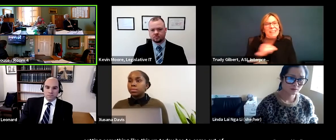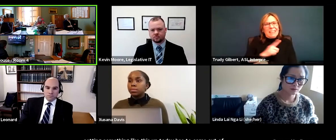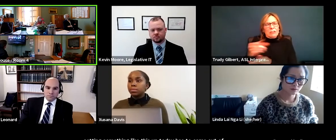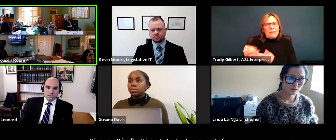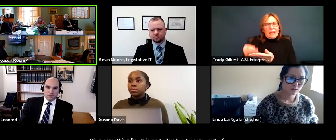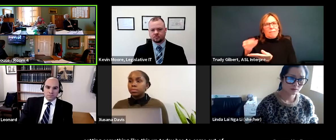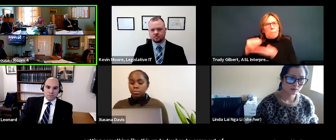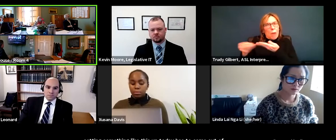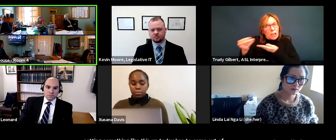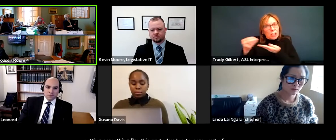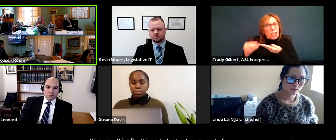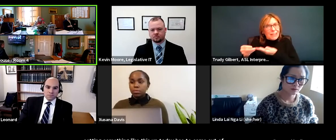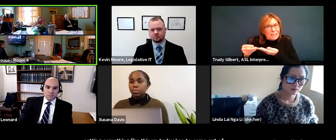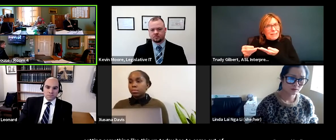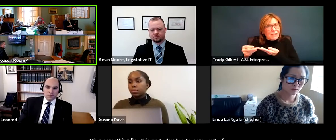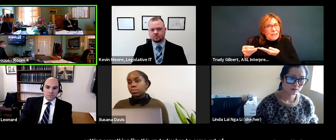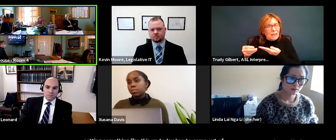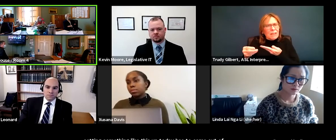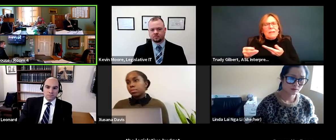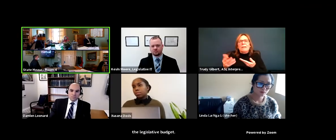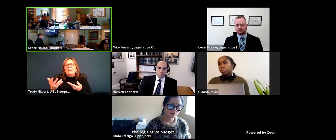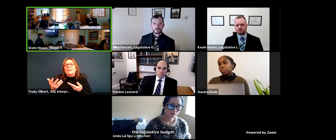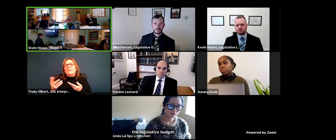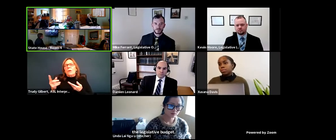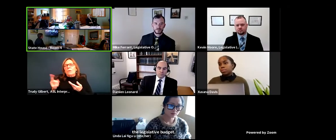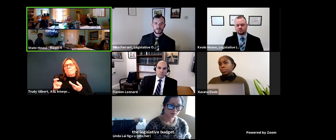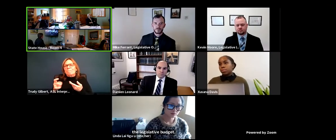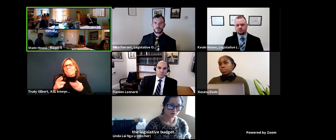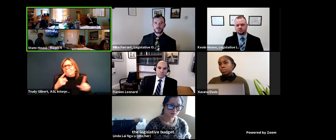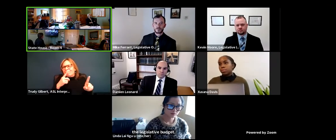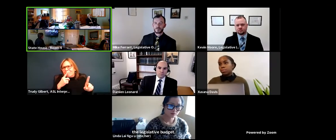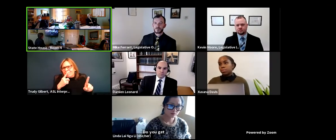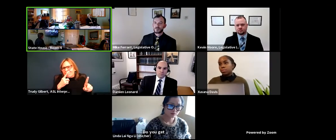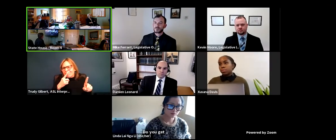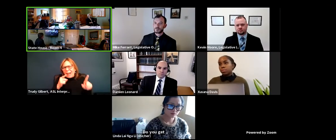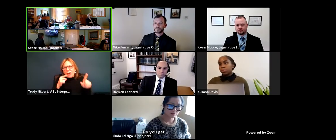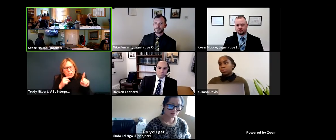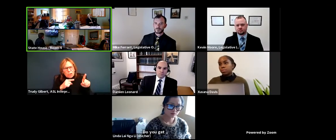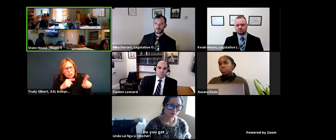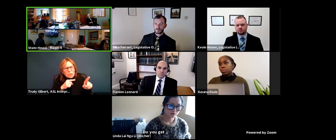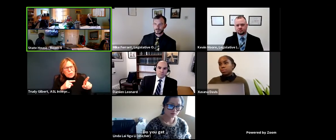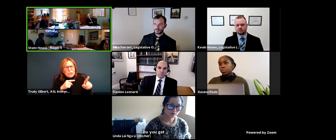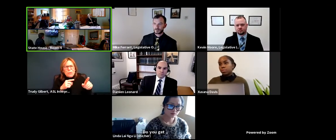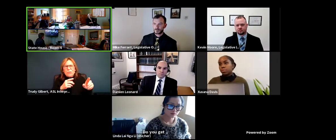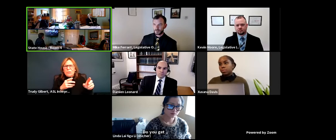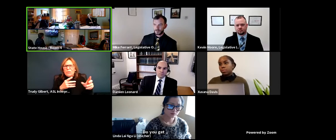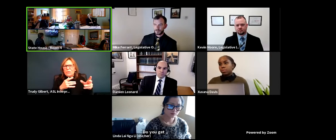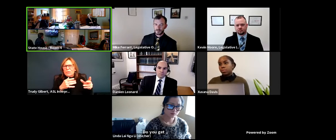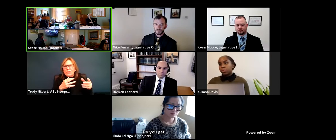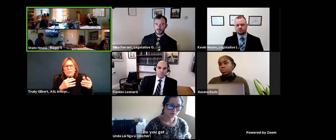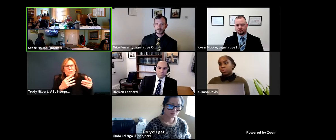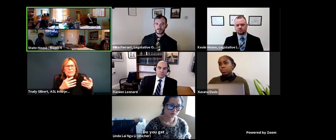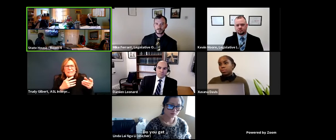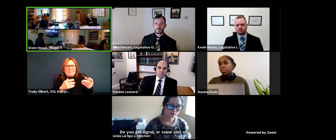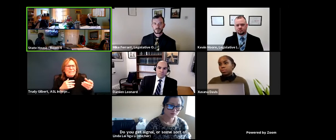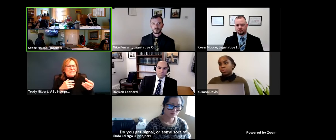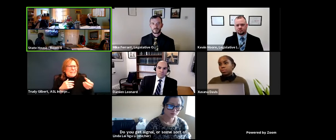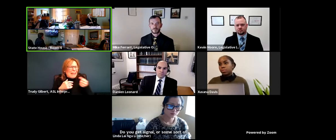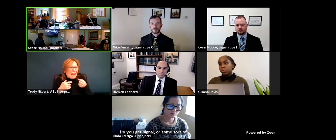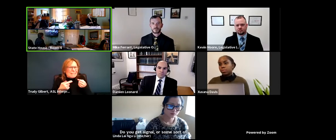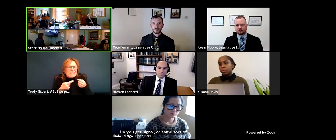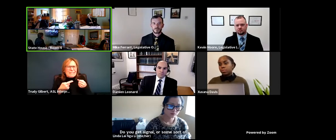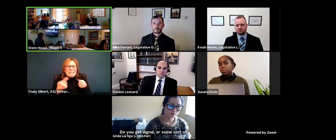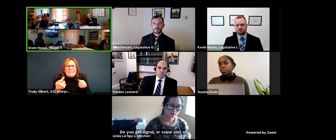Do you get a signal or some sort of, uh, information